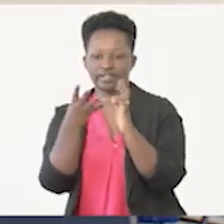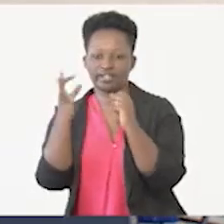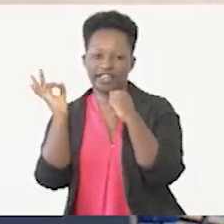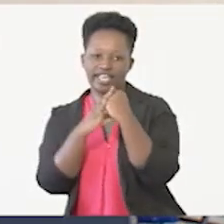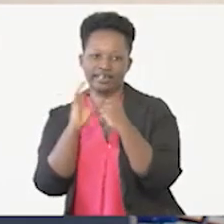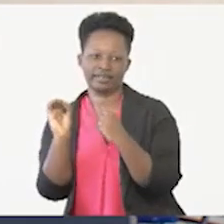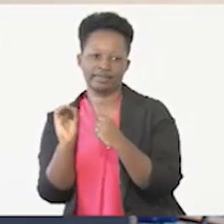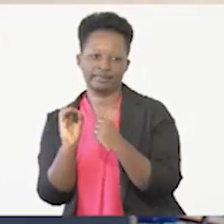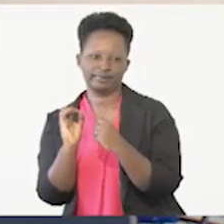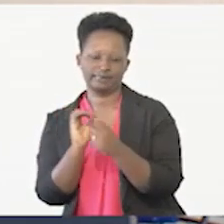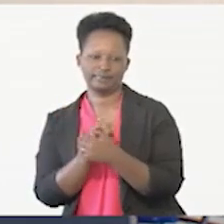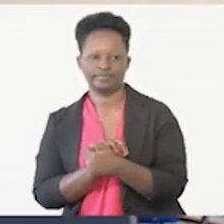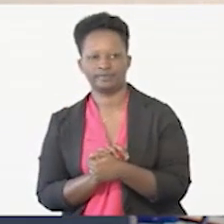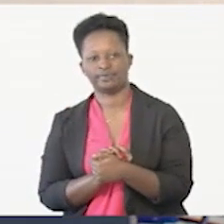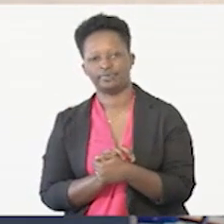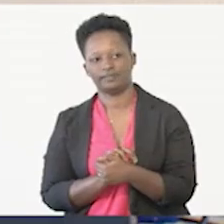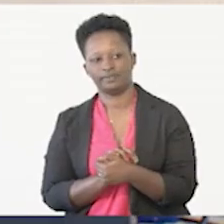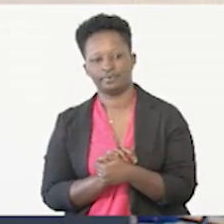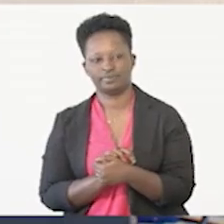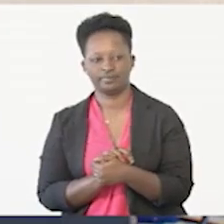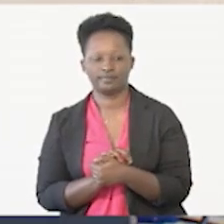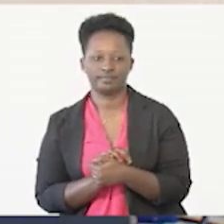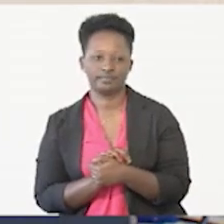4,000. It is